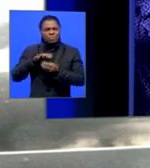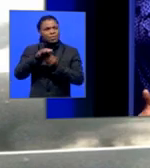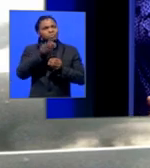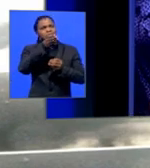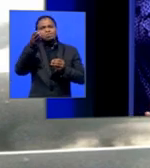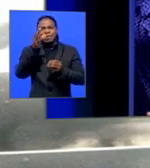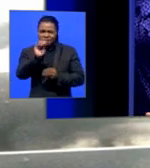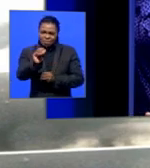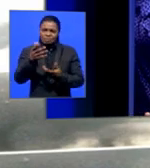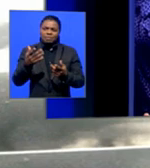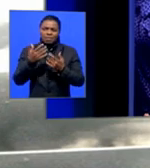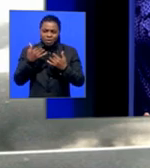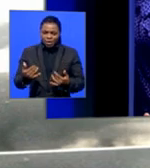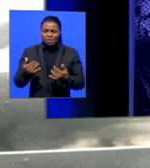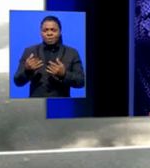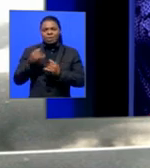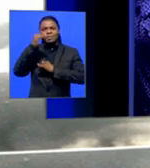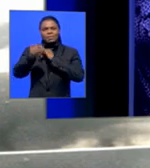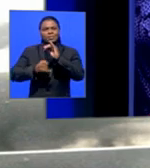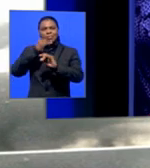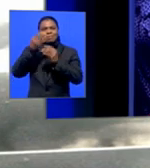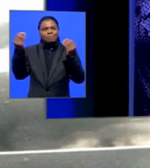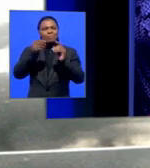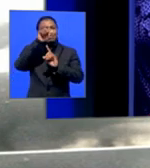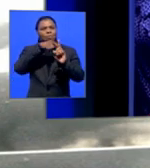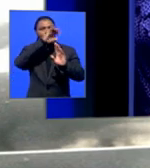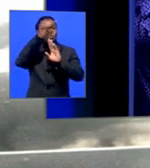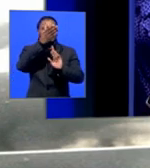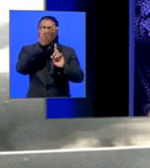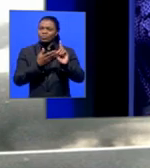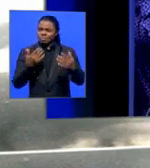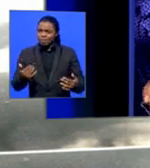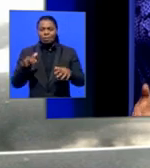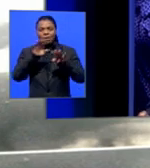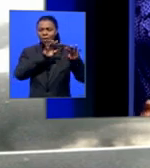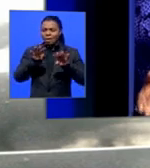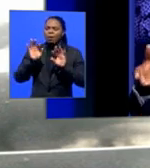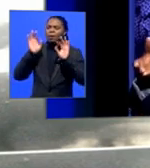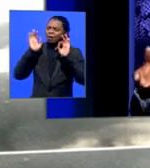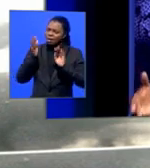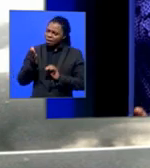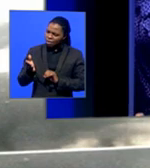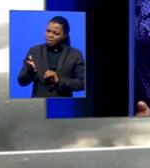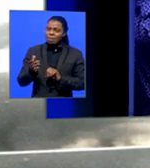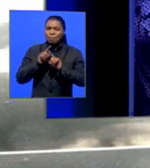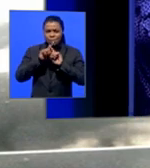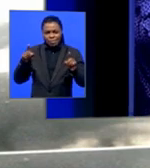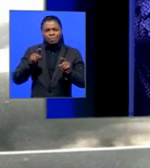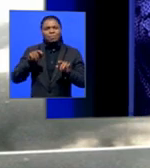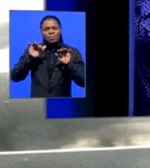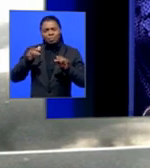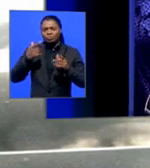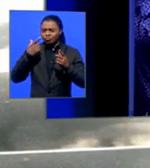families, but now we are talking about an international icon. That's why now they come to the fore. Otherwise, people practice these belief